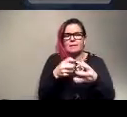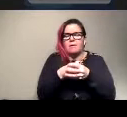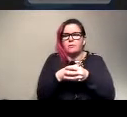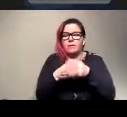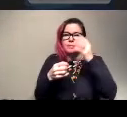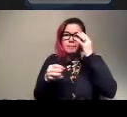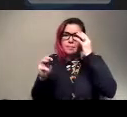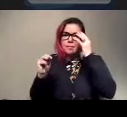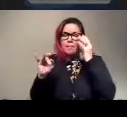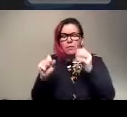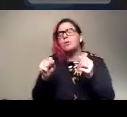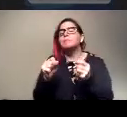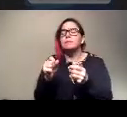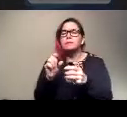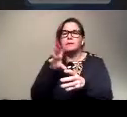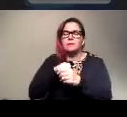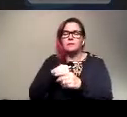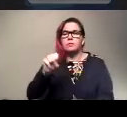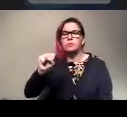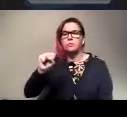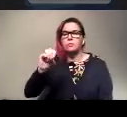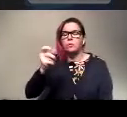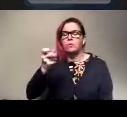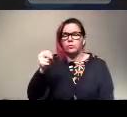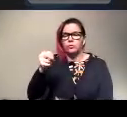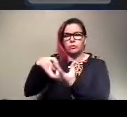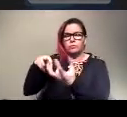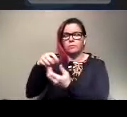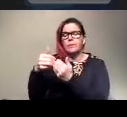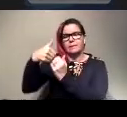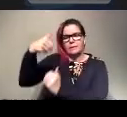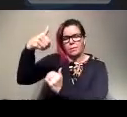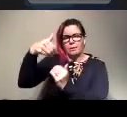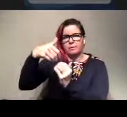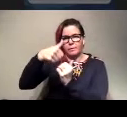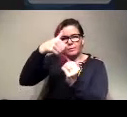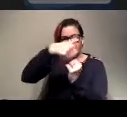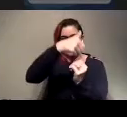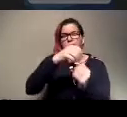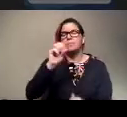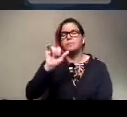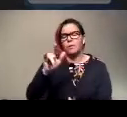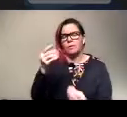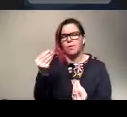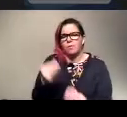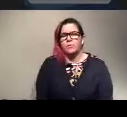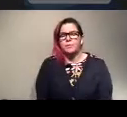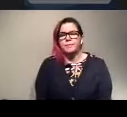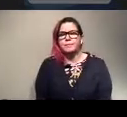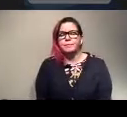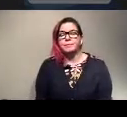into solution so that we can get them separated from each other, separated from the soil particles. And then we put